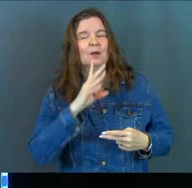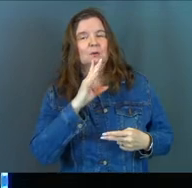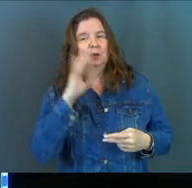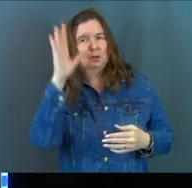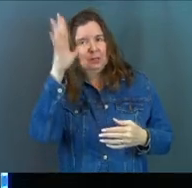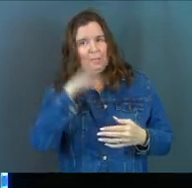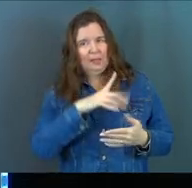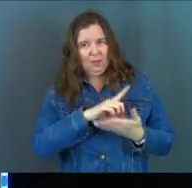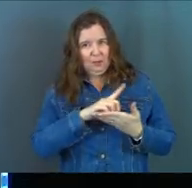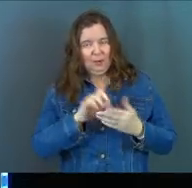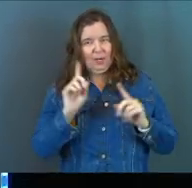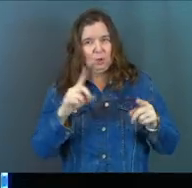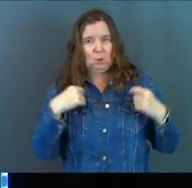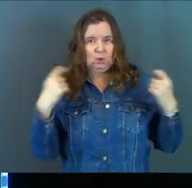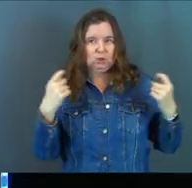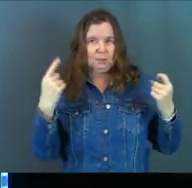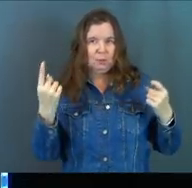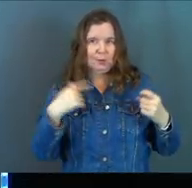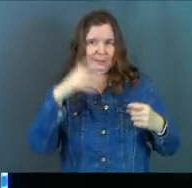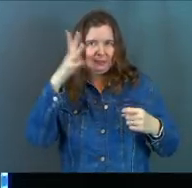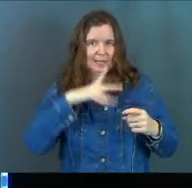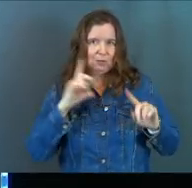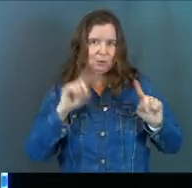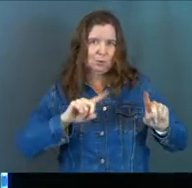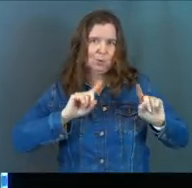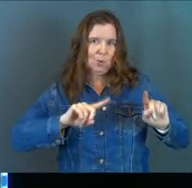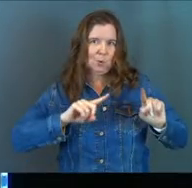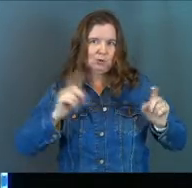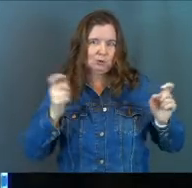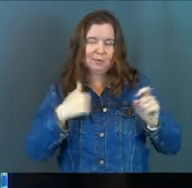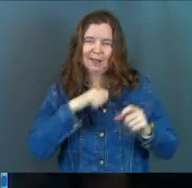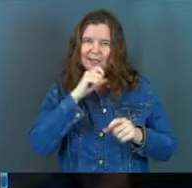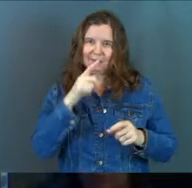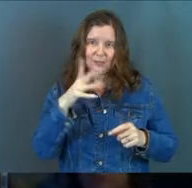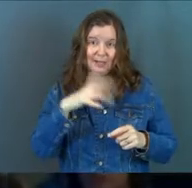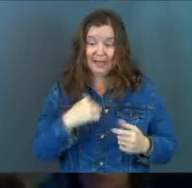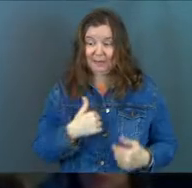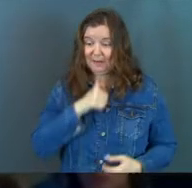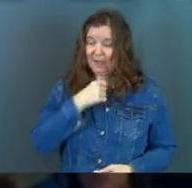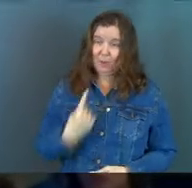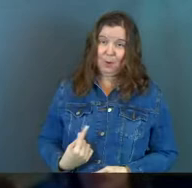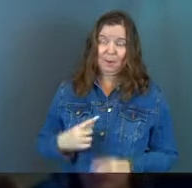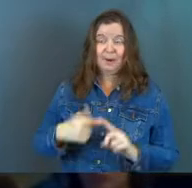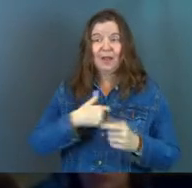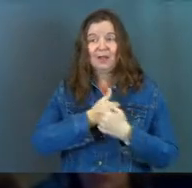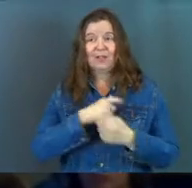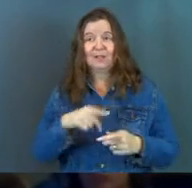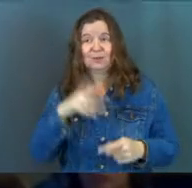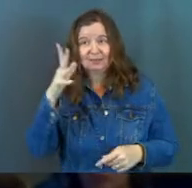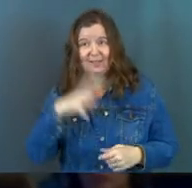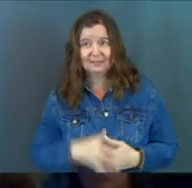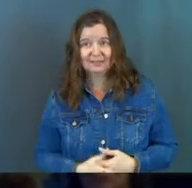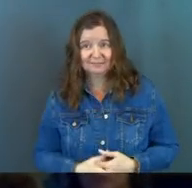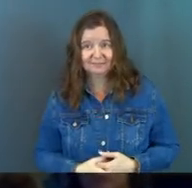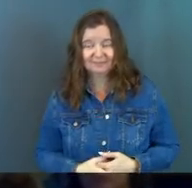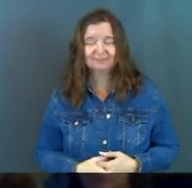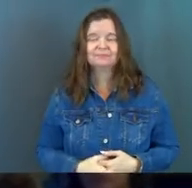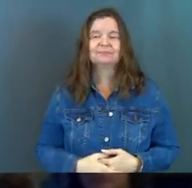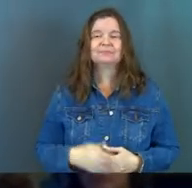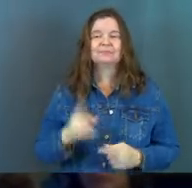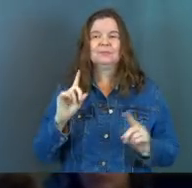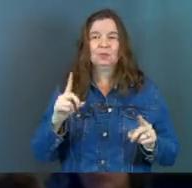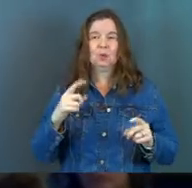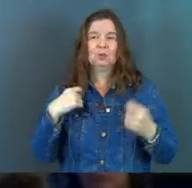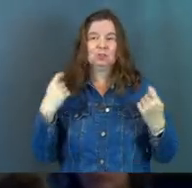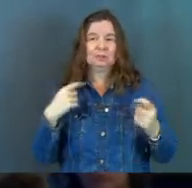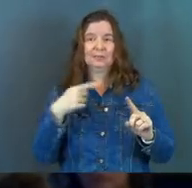this week, and he goes to the gym. He's one of these guys who goes to the gym. I love those guys. I'm not one of those guys, but I love those guys. You know, he